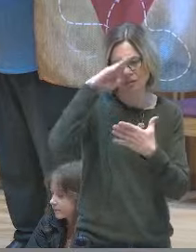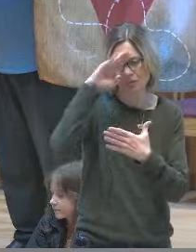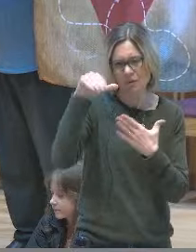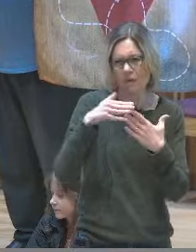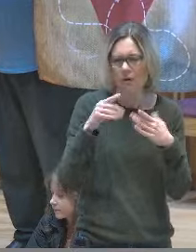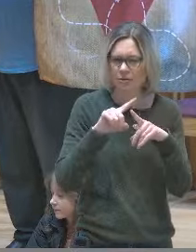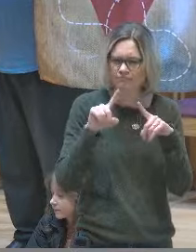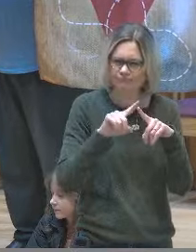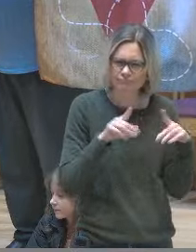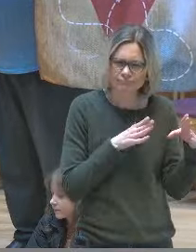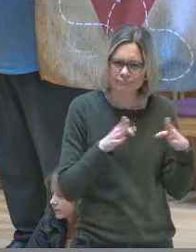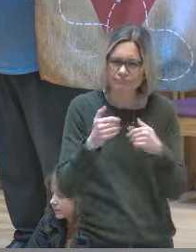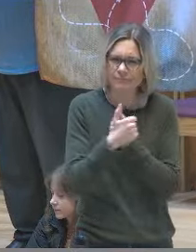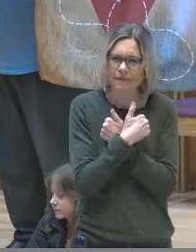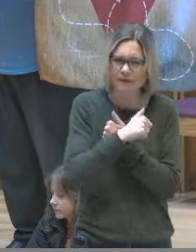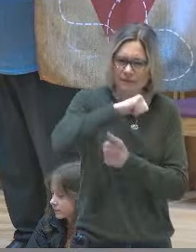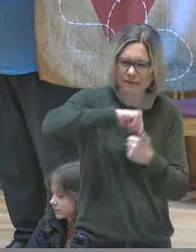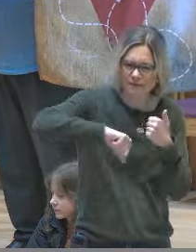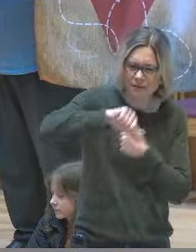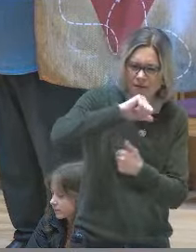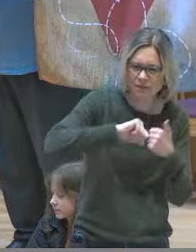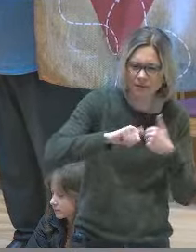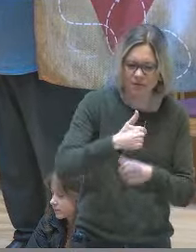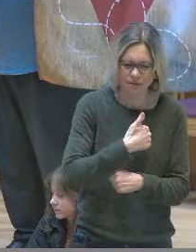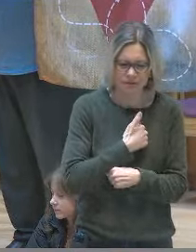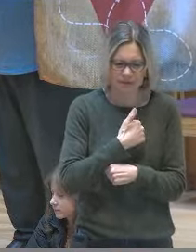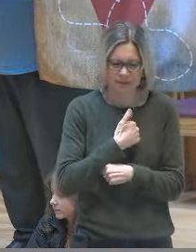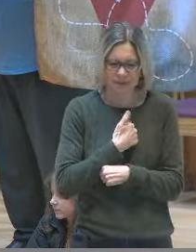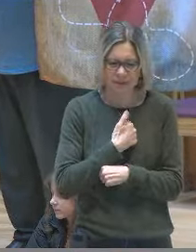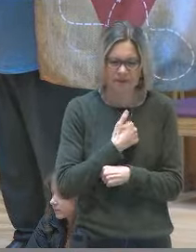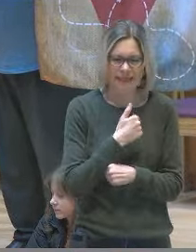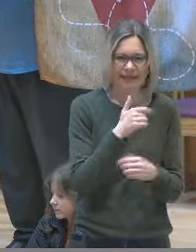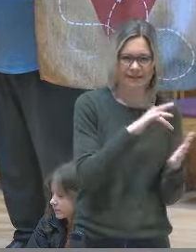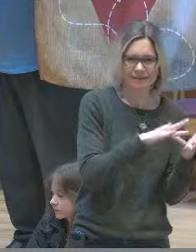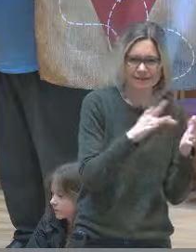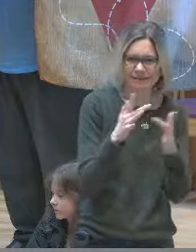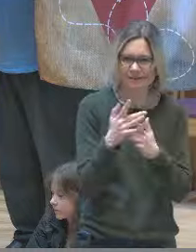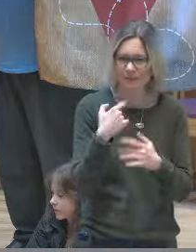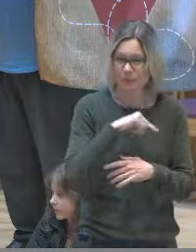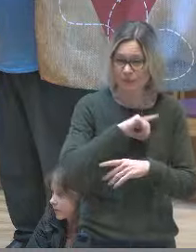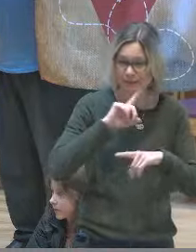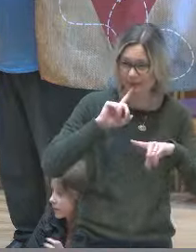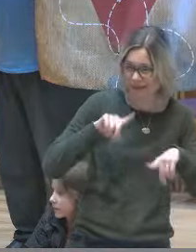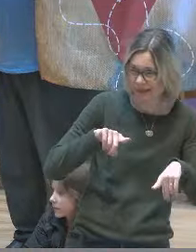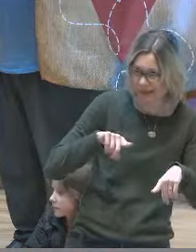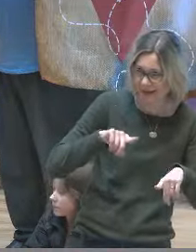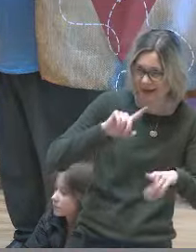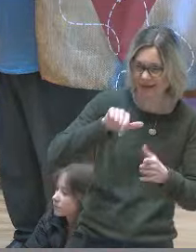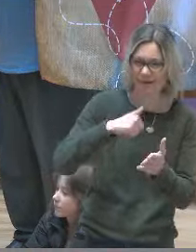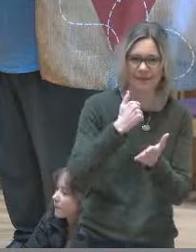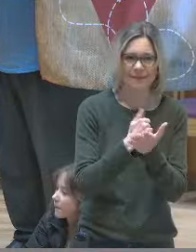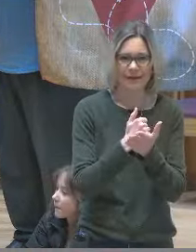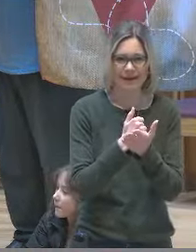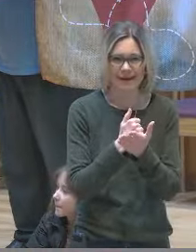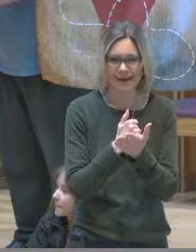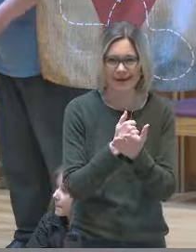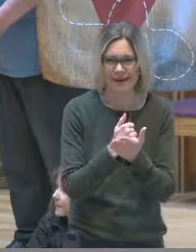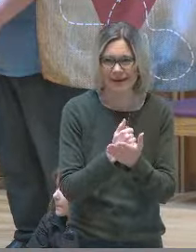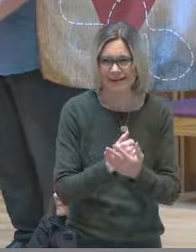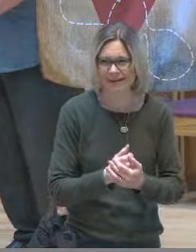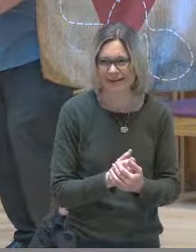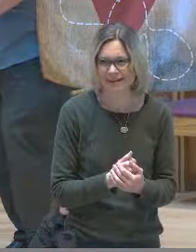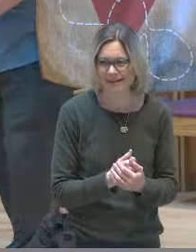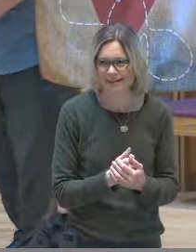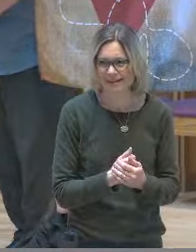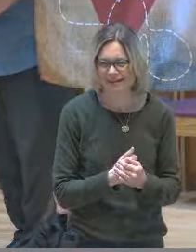ways that we can love each other and ourselves and Jesus. And we say, amen. Thank you for joining me. Have a